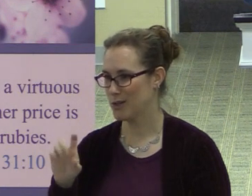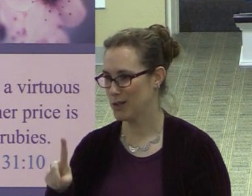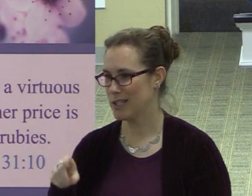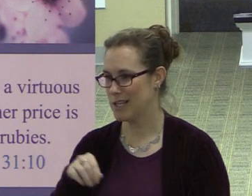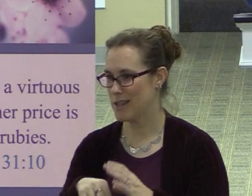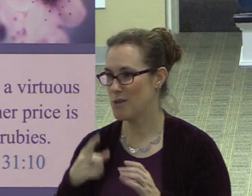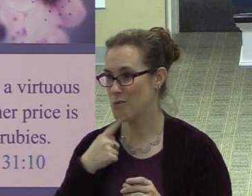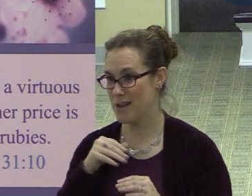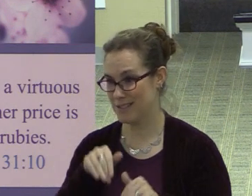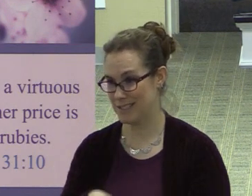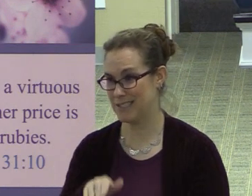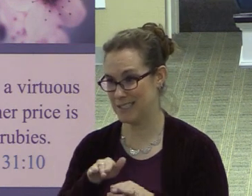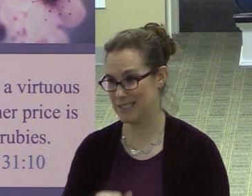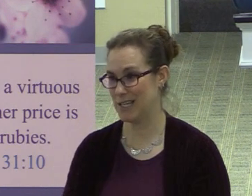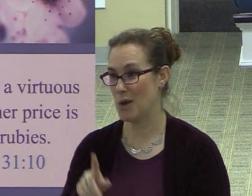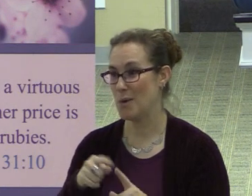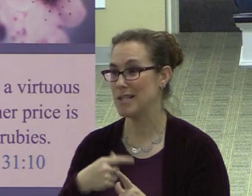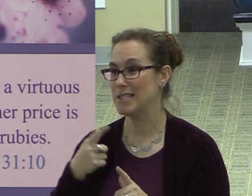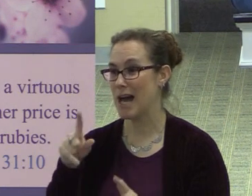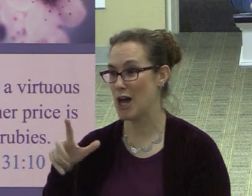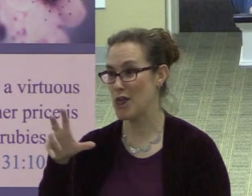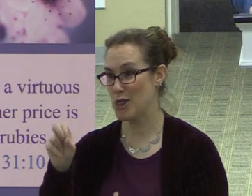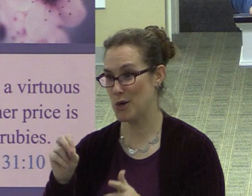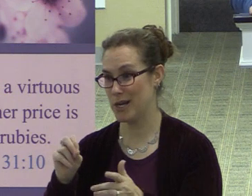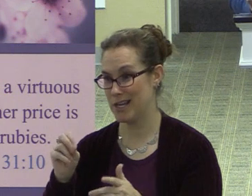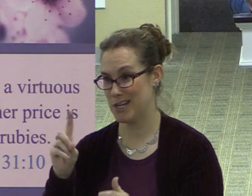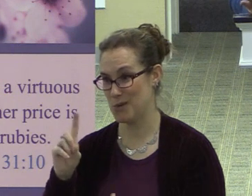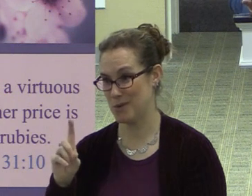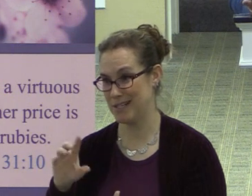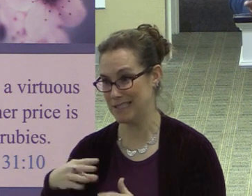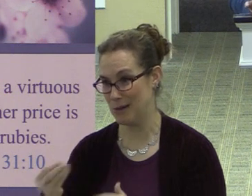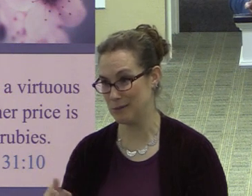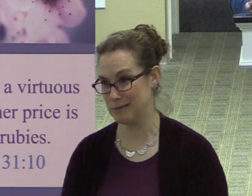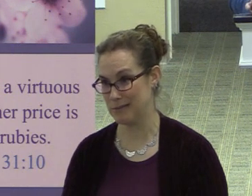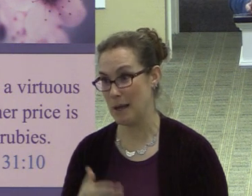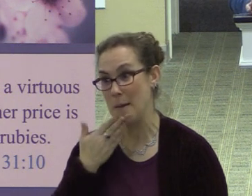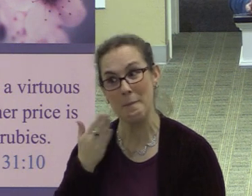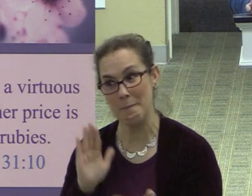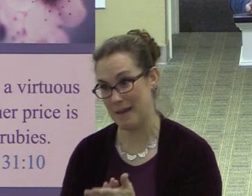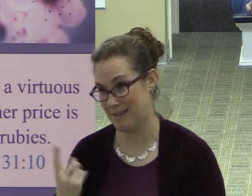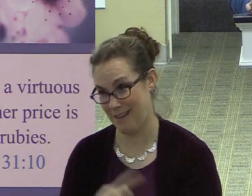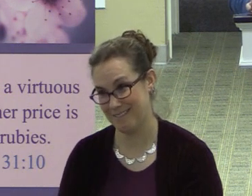while I'm snorkeling in the Red Sea when it's 130 degrees out. Bad day.